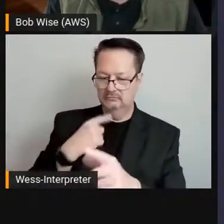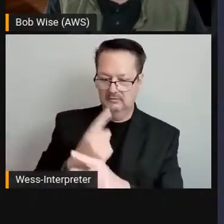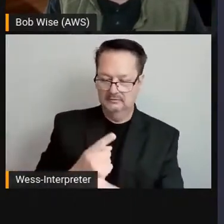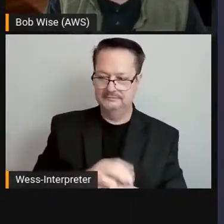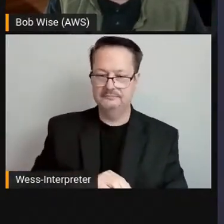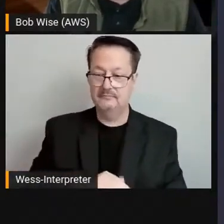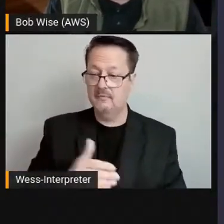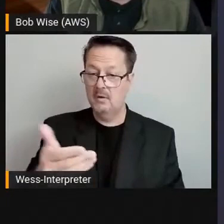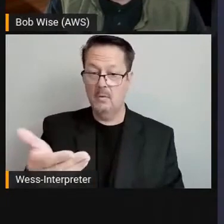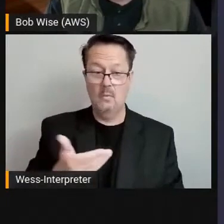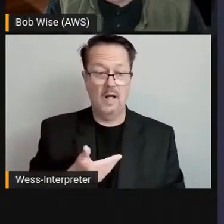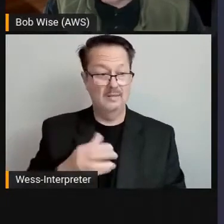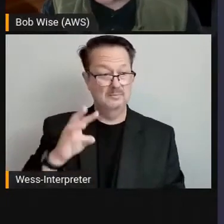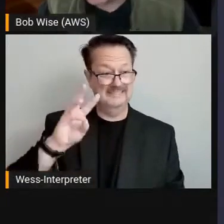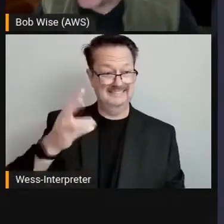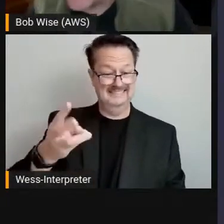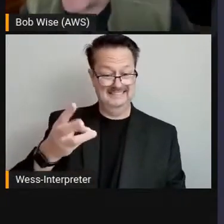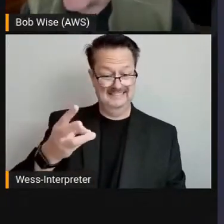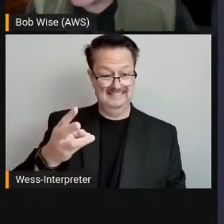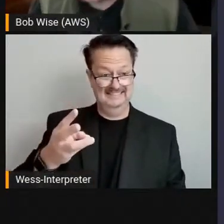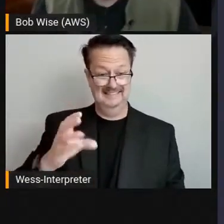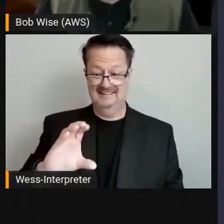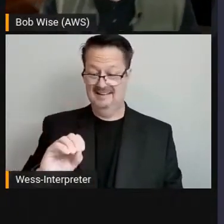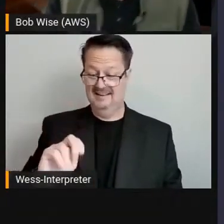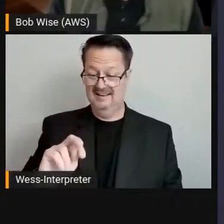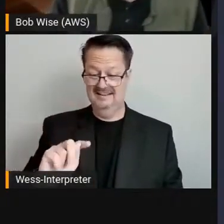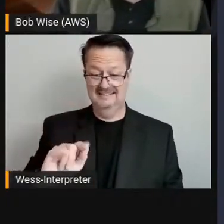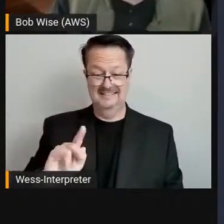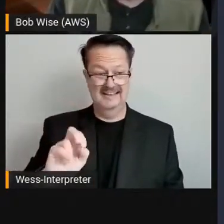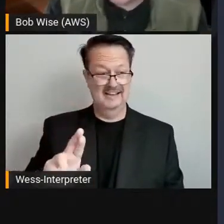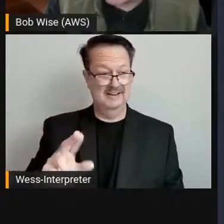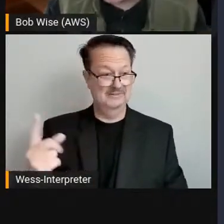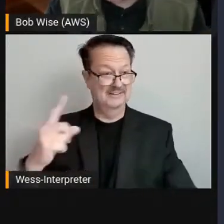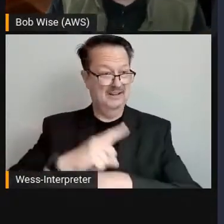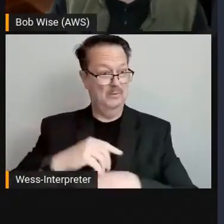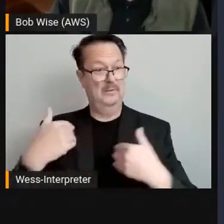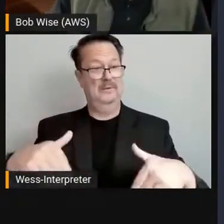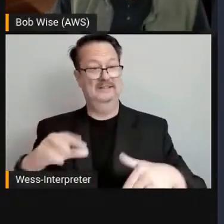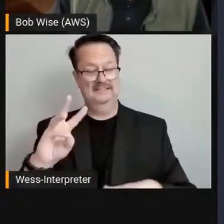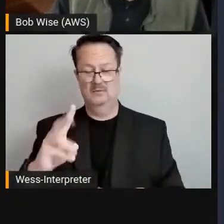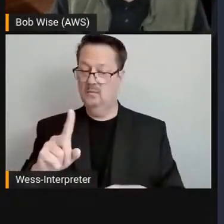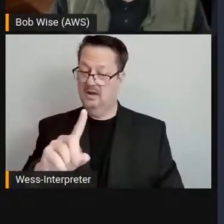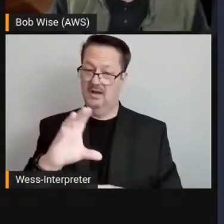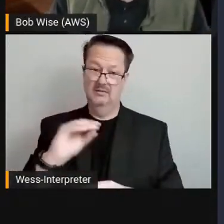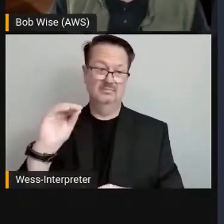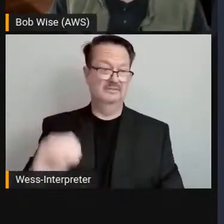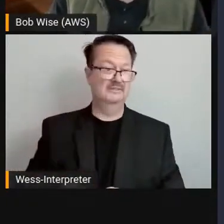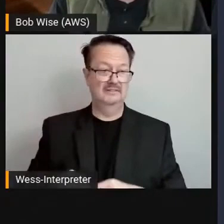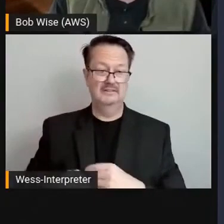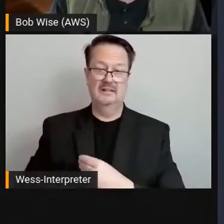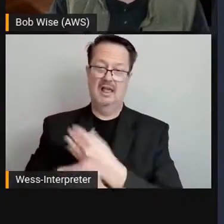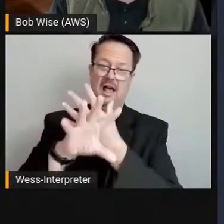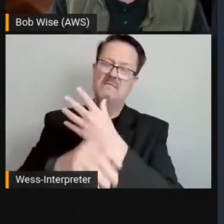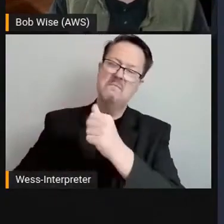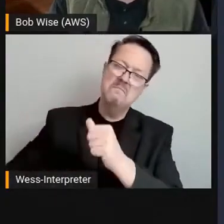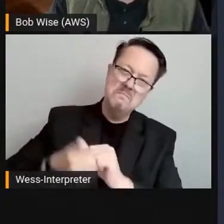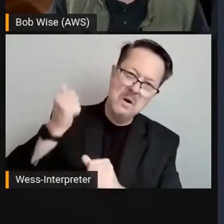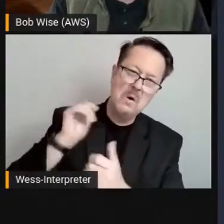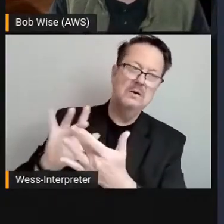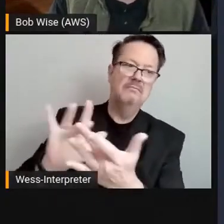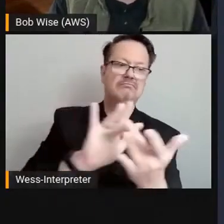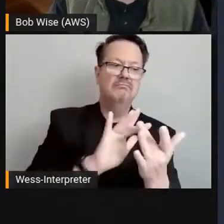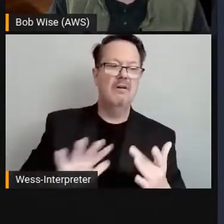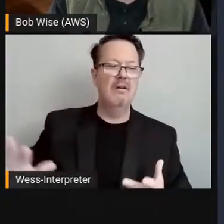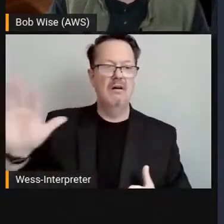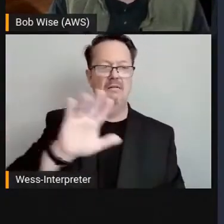So welcome to our 6th container day. Wow, 6. We're 100% live, mostly virtual from all corners of the